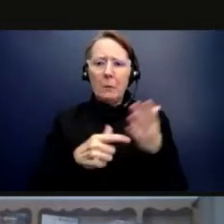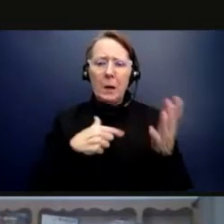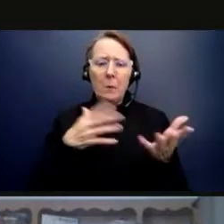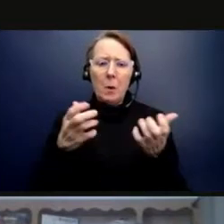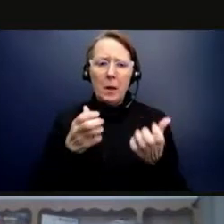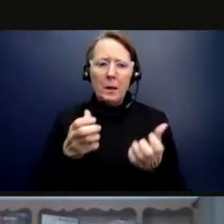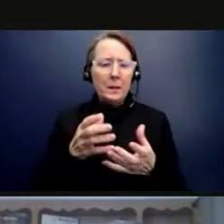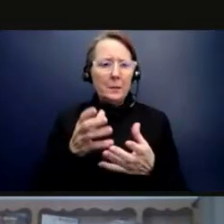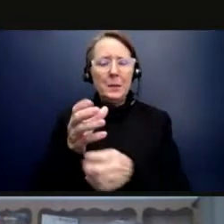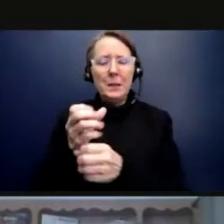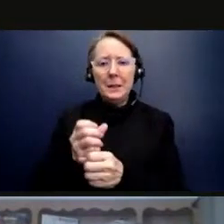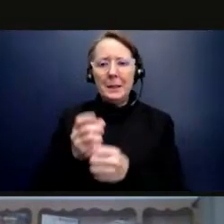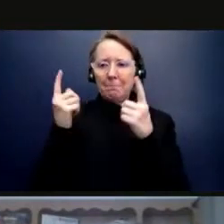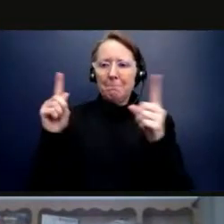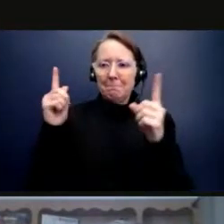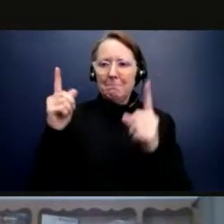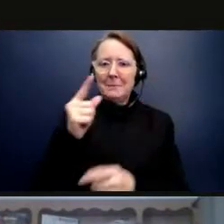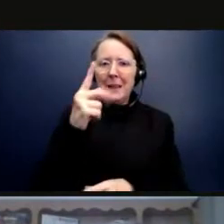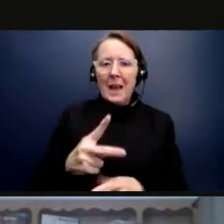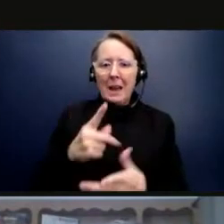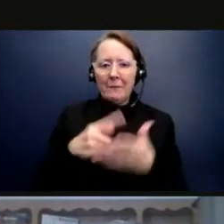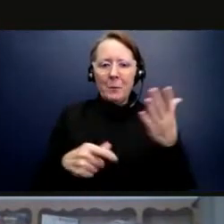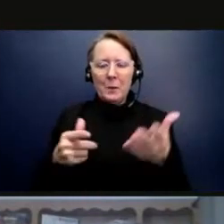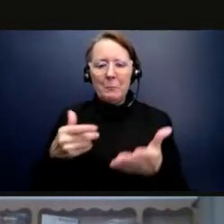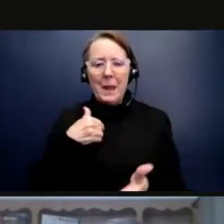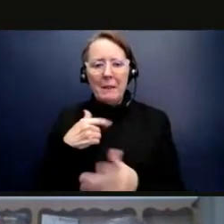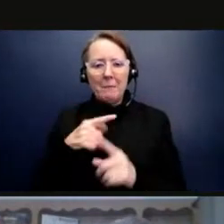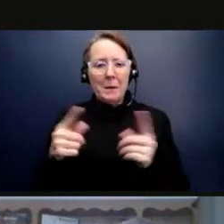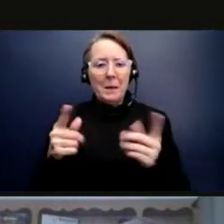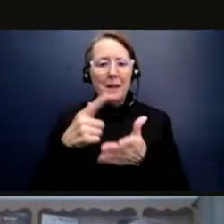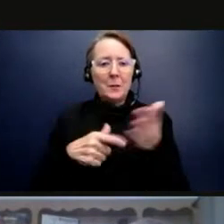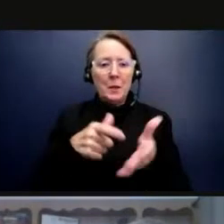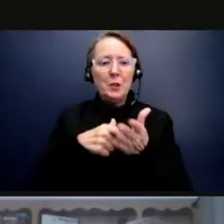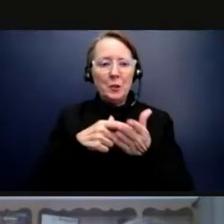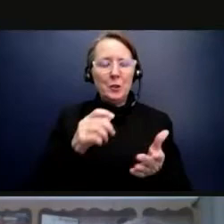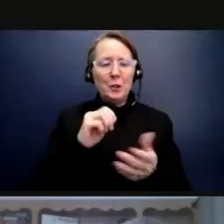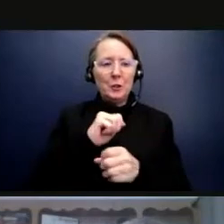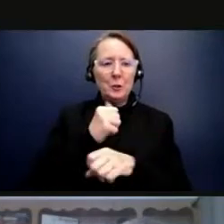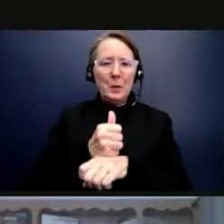of what exists, but that's what it took to create the 1,000. So you need